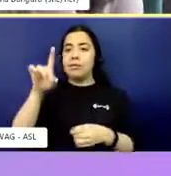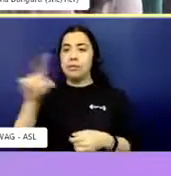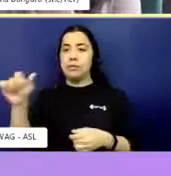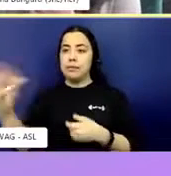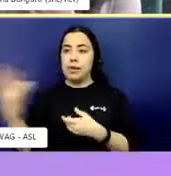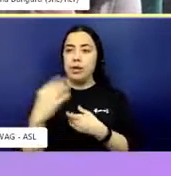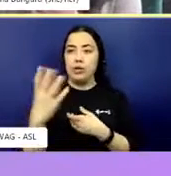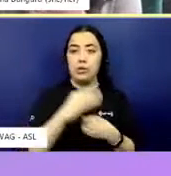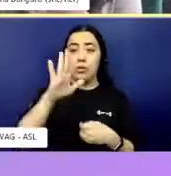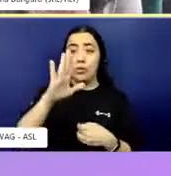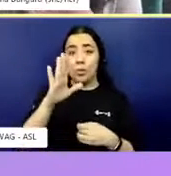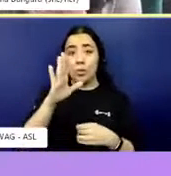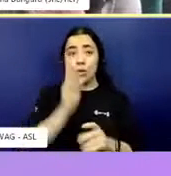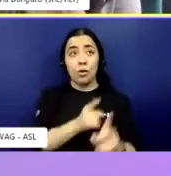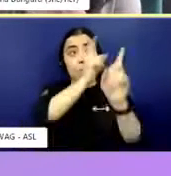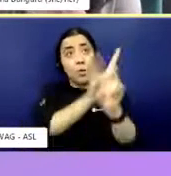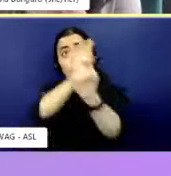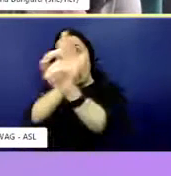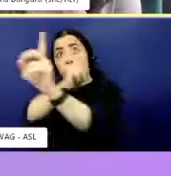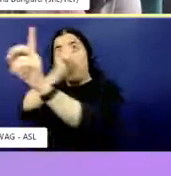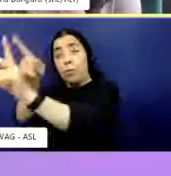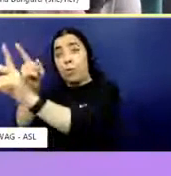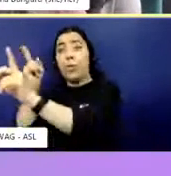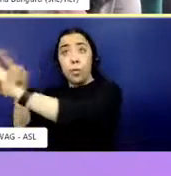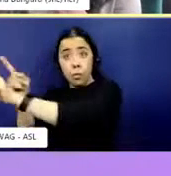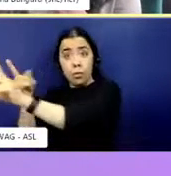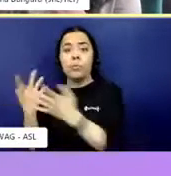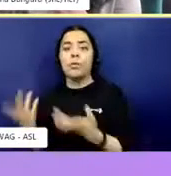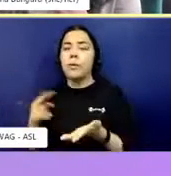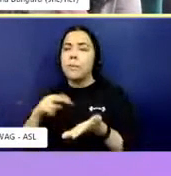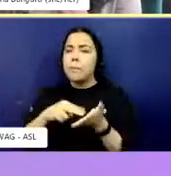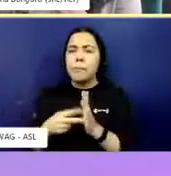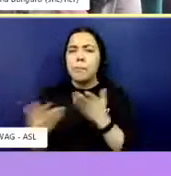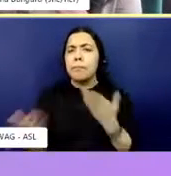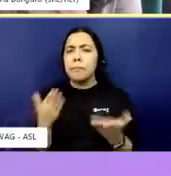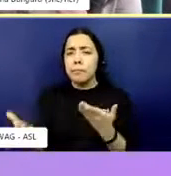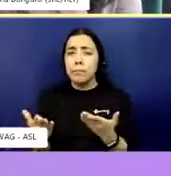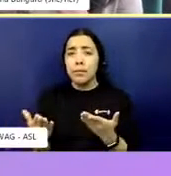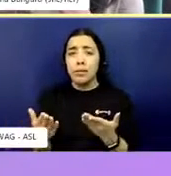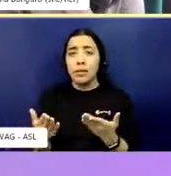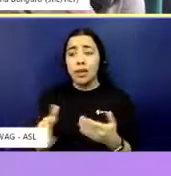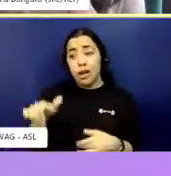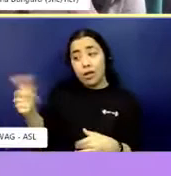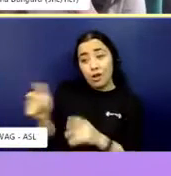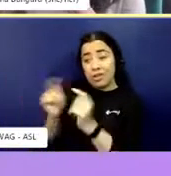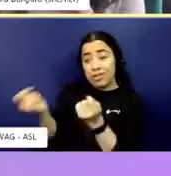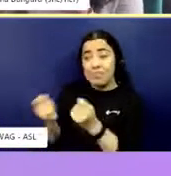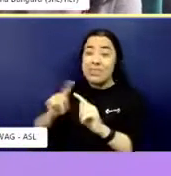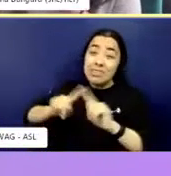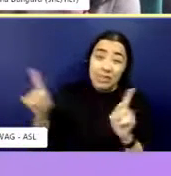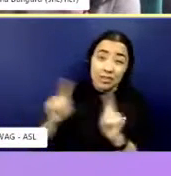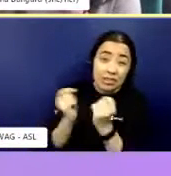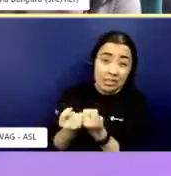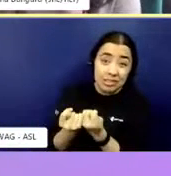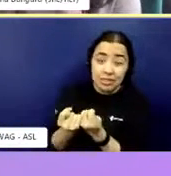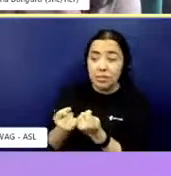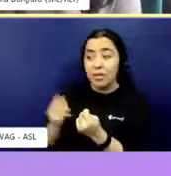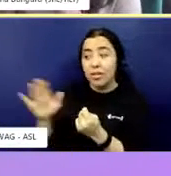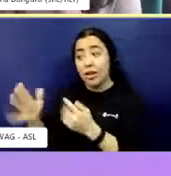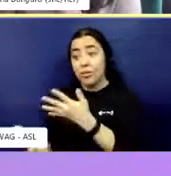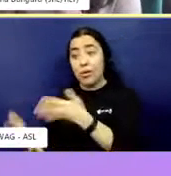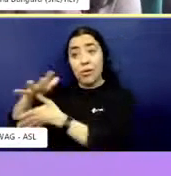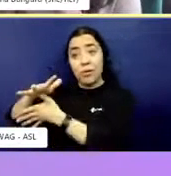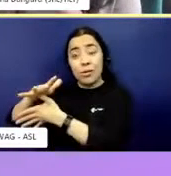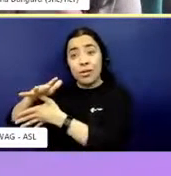you're working towards, you might be having to put another team's priority at least as equal as